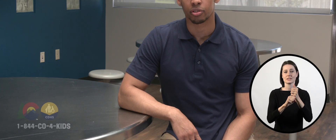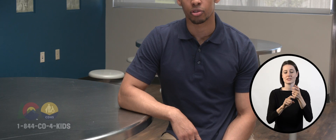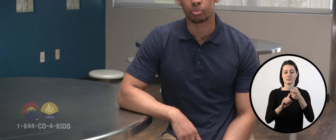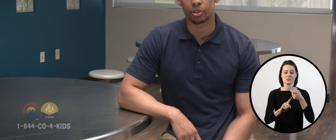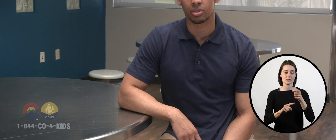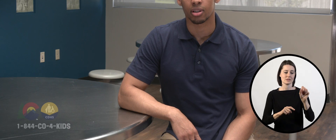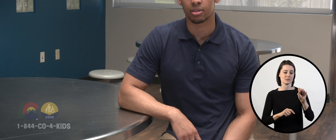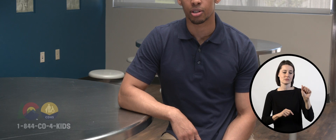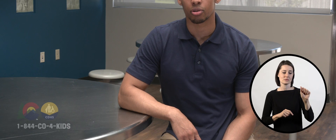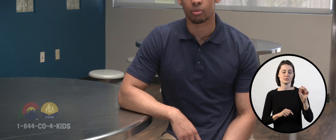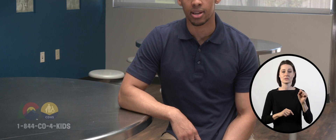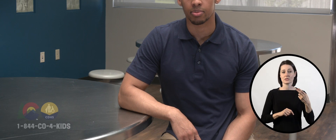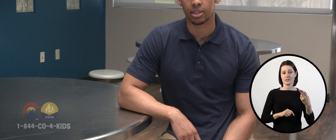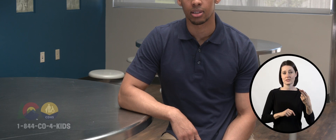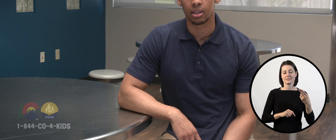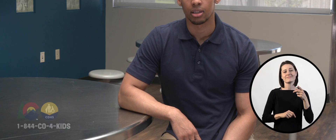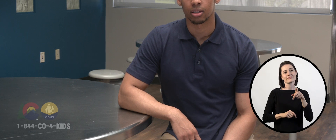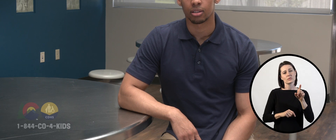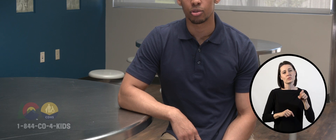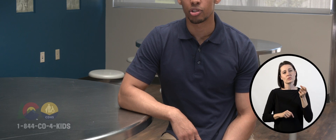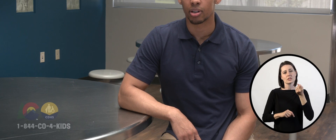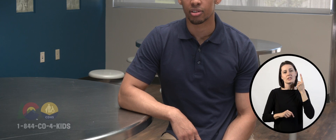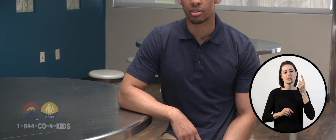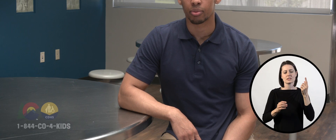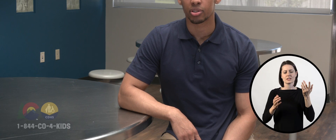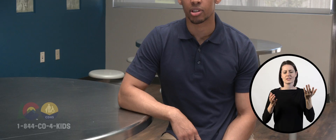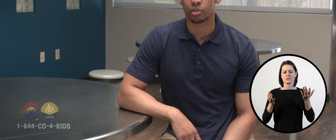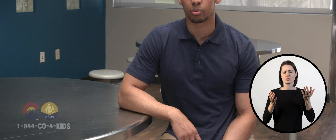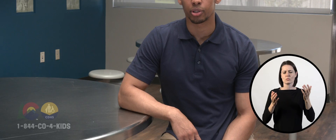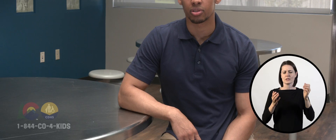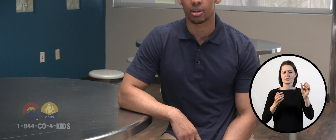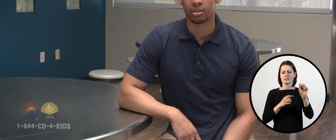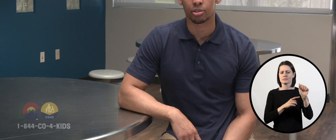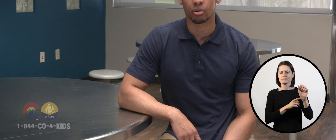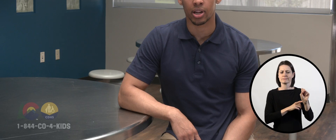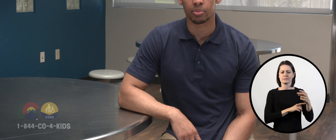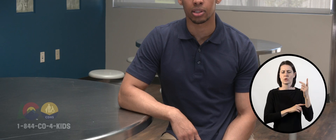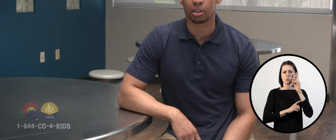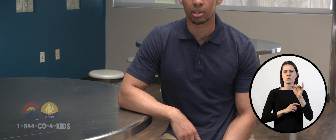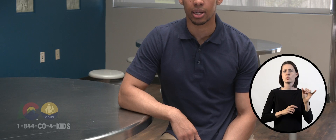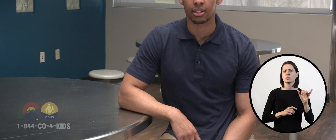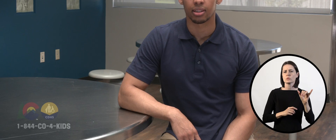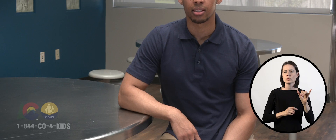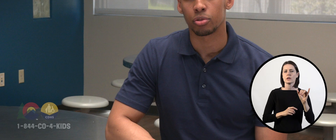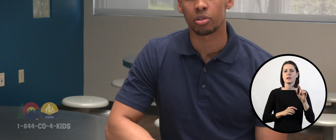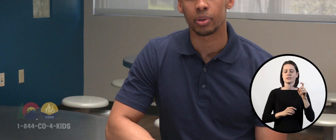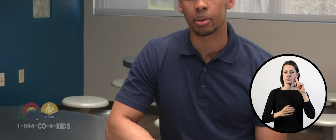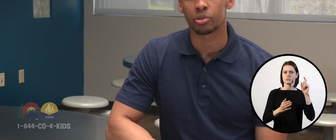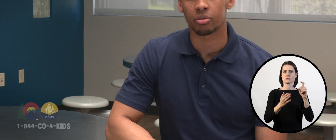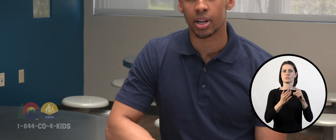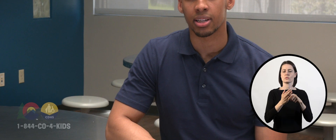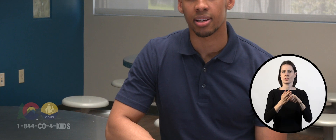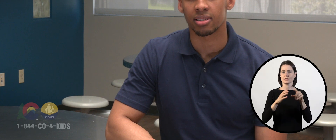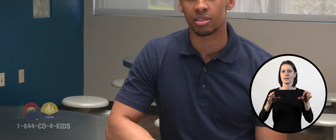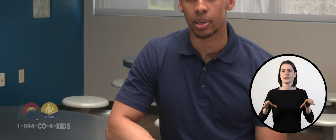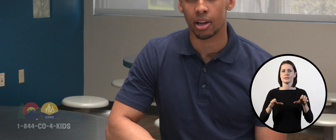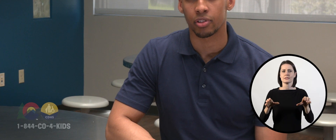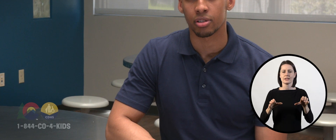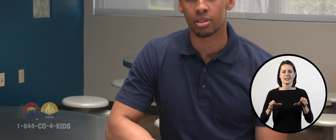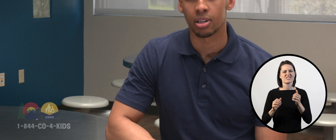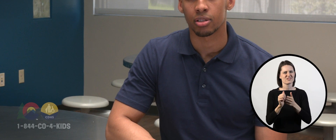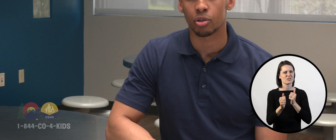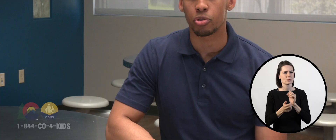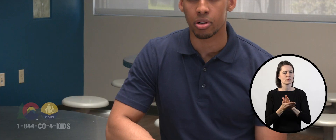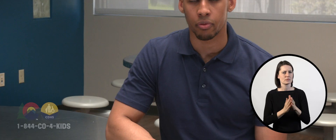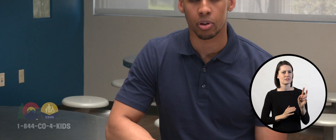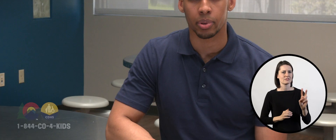from sexual abuse and sexual harassment, you should understand what sexual abuse and sexual harassment look like. You should be able to recognize these